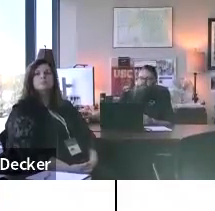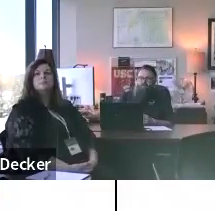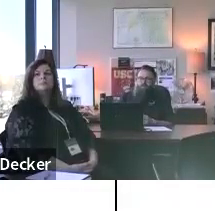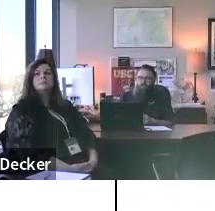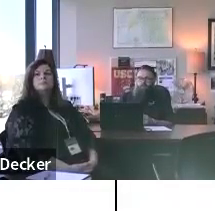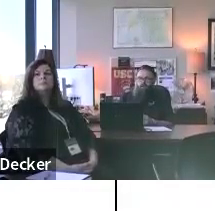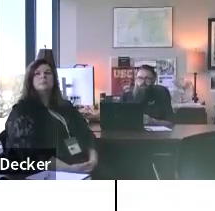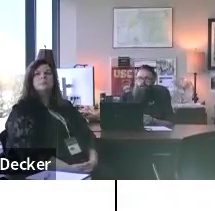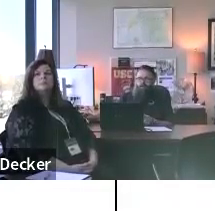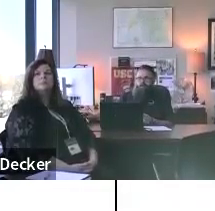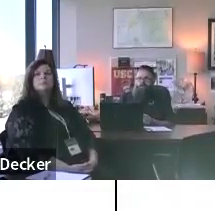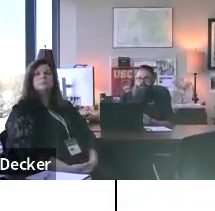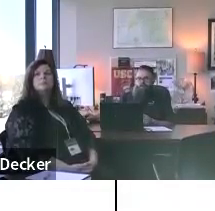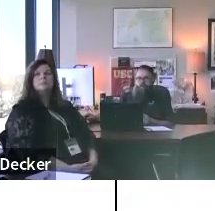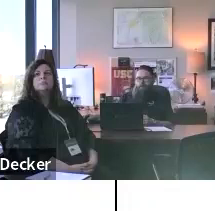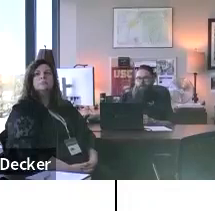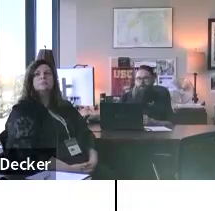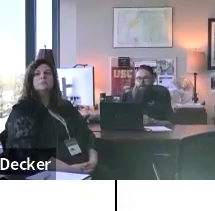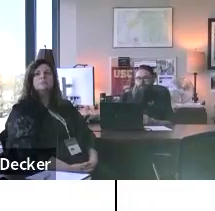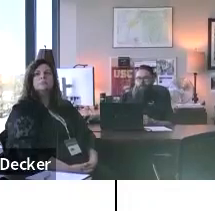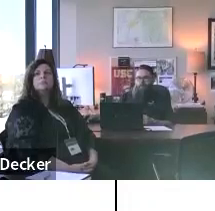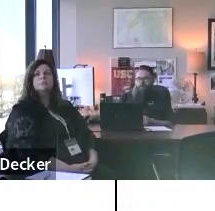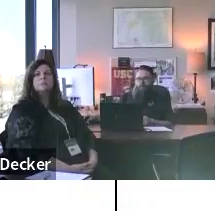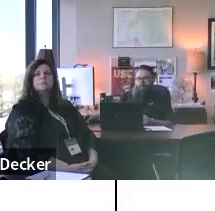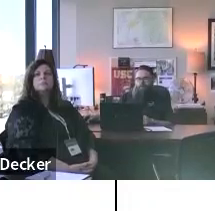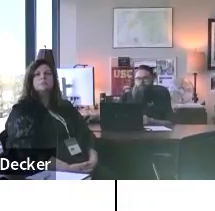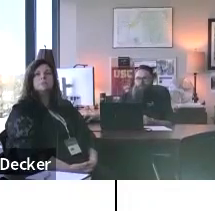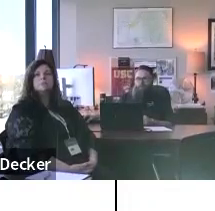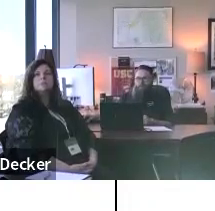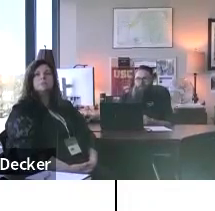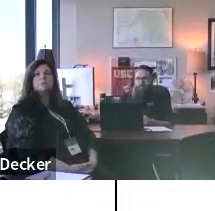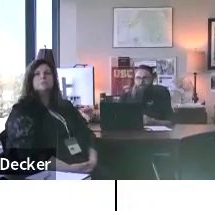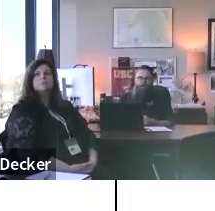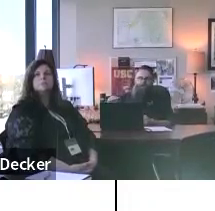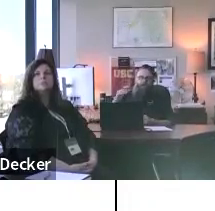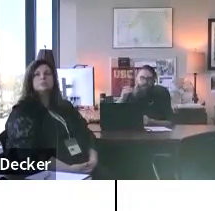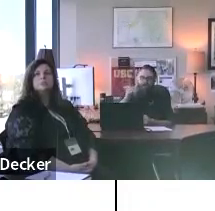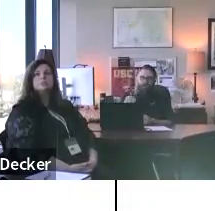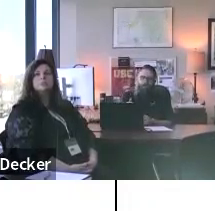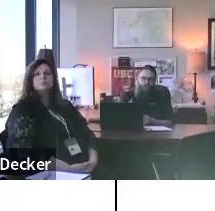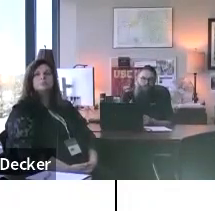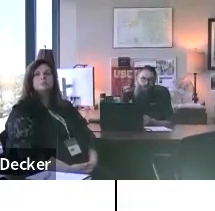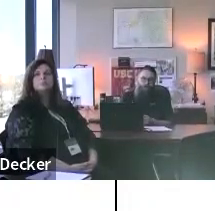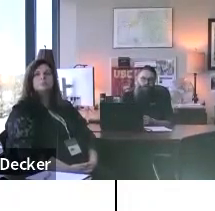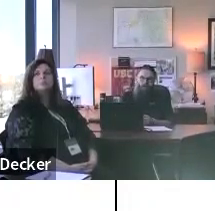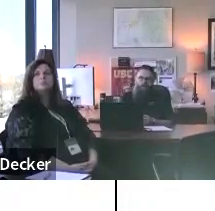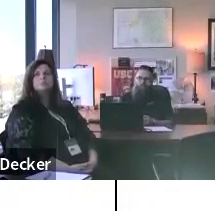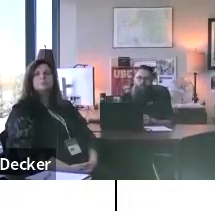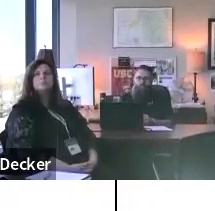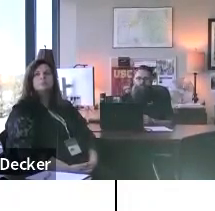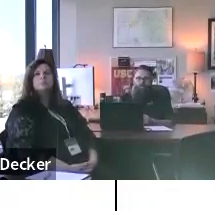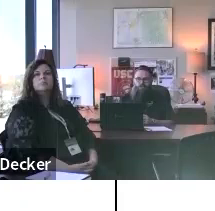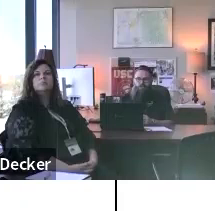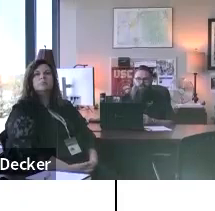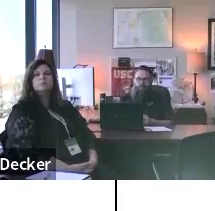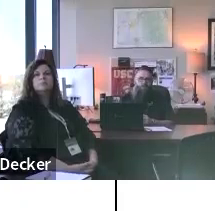early autism treatment program, like I was just describing, in-home behavioral therapy might have a 3-month period